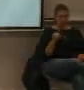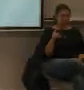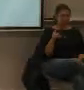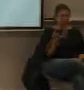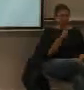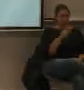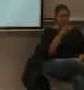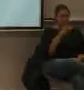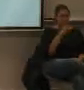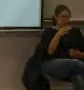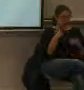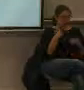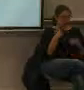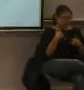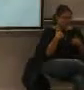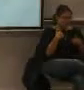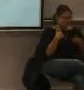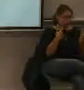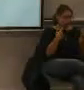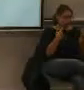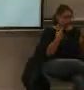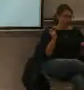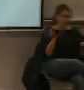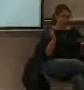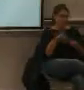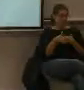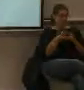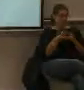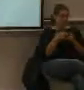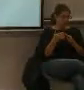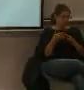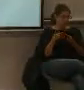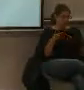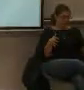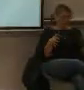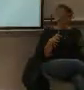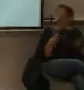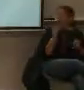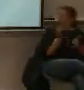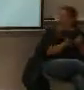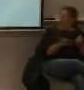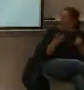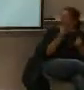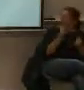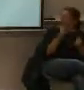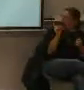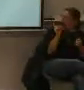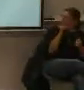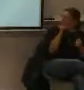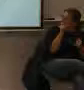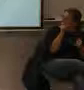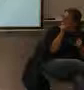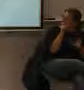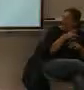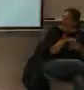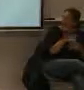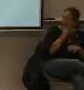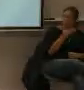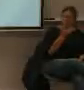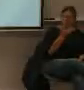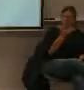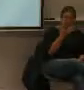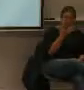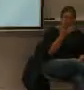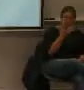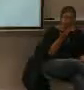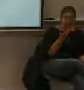water species. The salmonids are cold water species. You can shift the whole community. And the last thing is that the Earth is warming, and